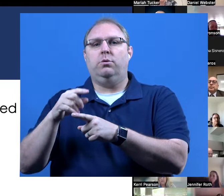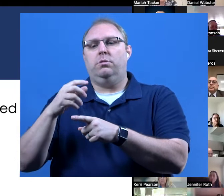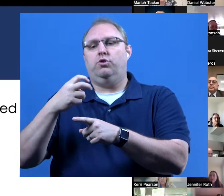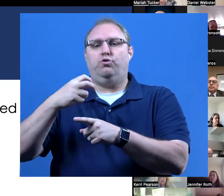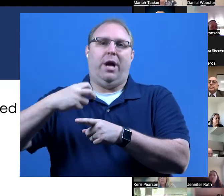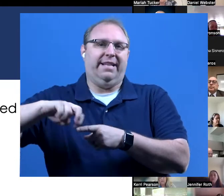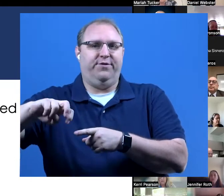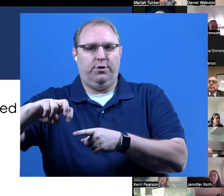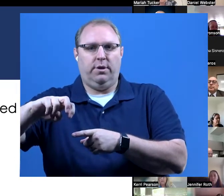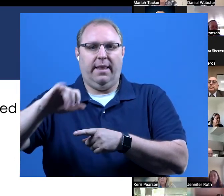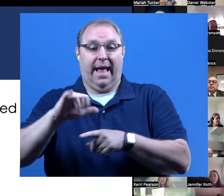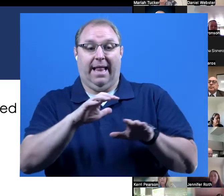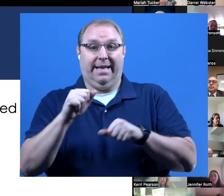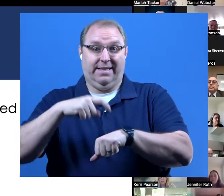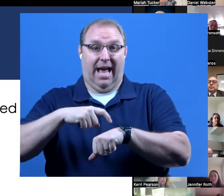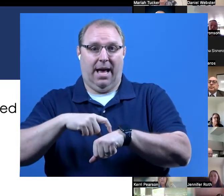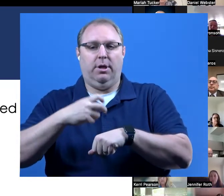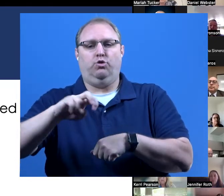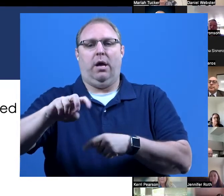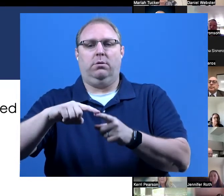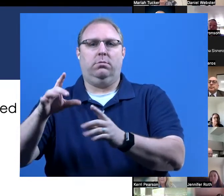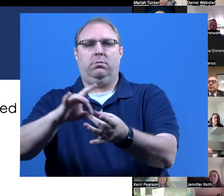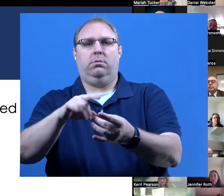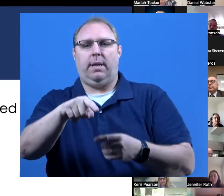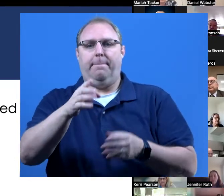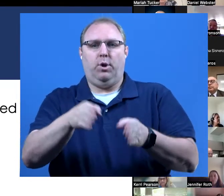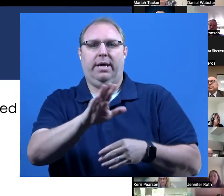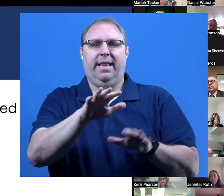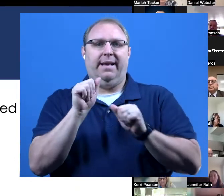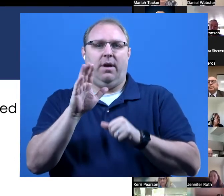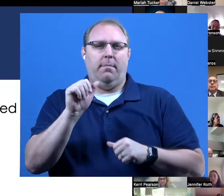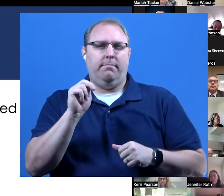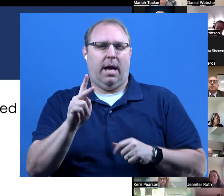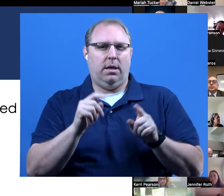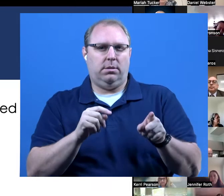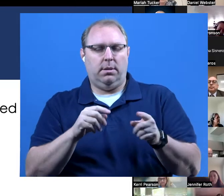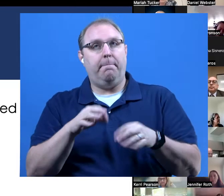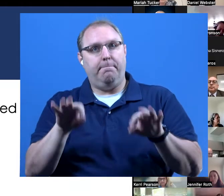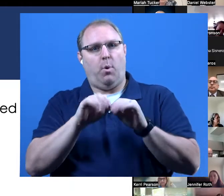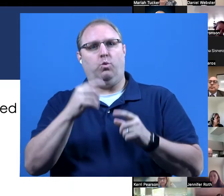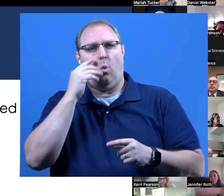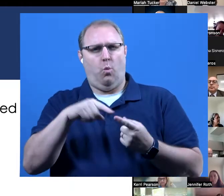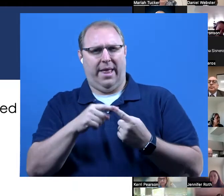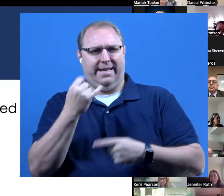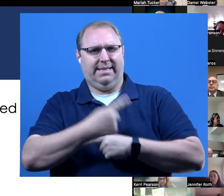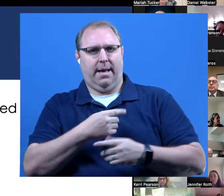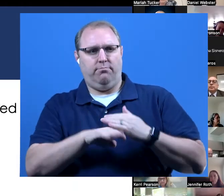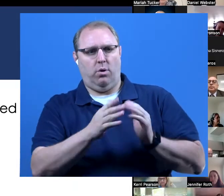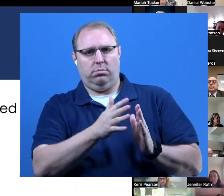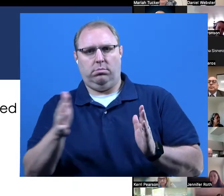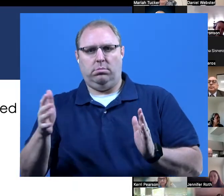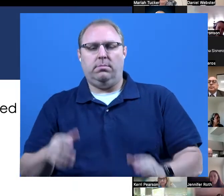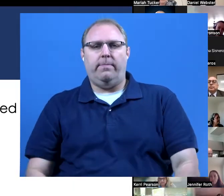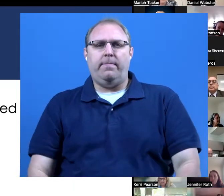child, and then the ERIC needs to transfer the postpartum delivery leave time into that employee's leave bank. So it's